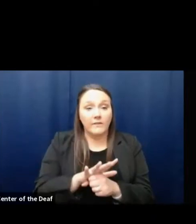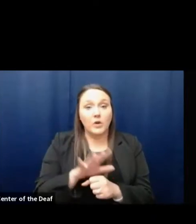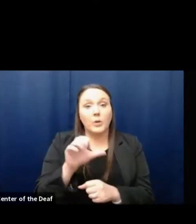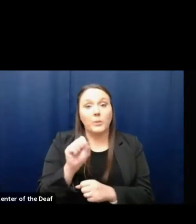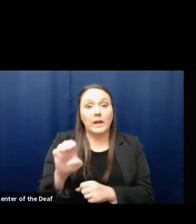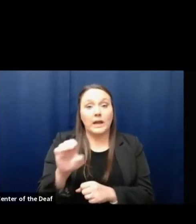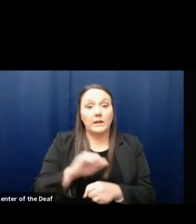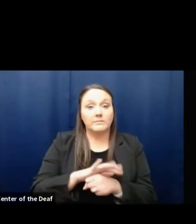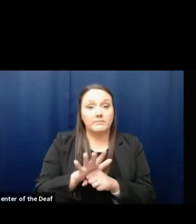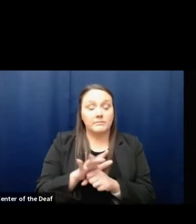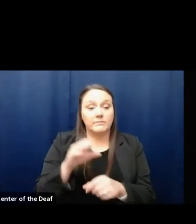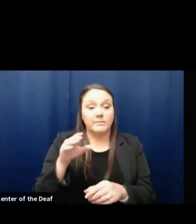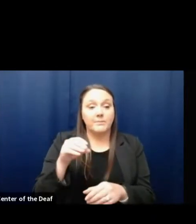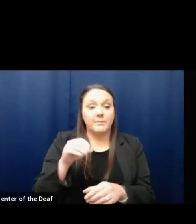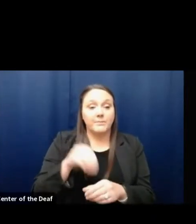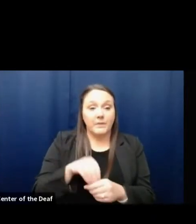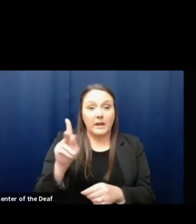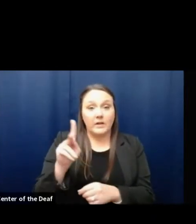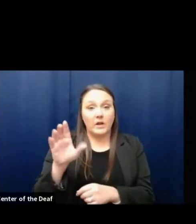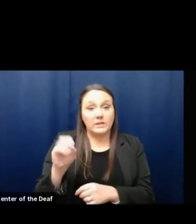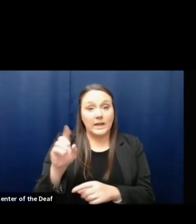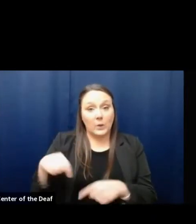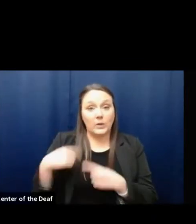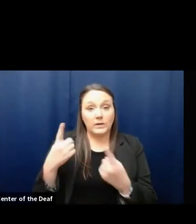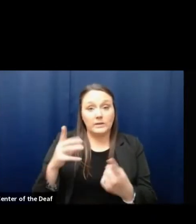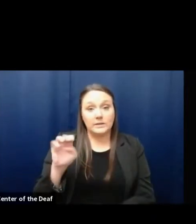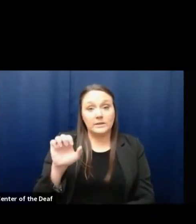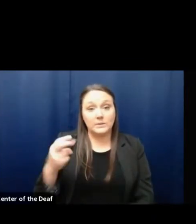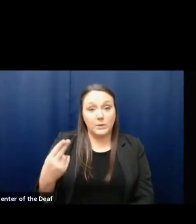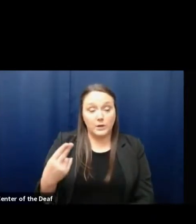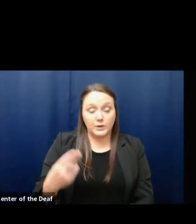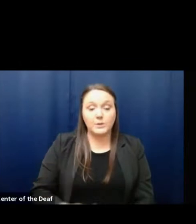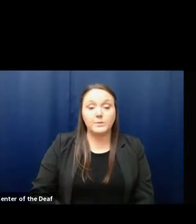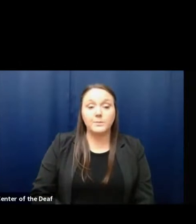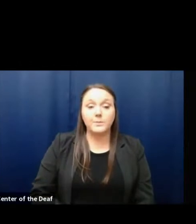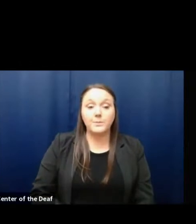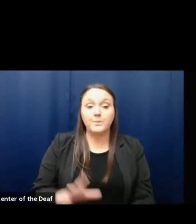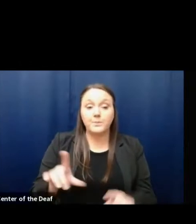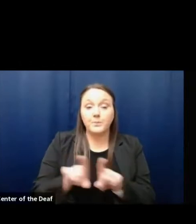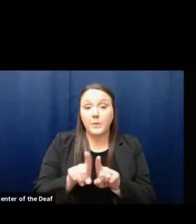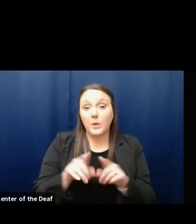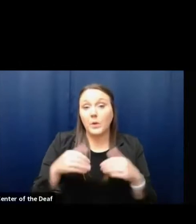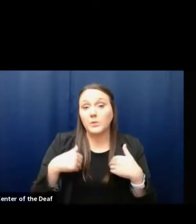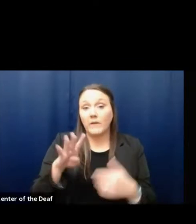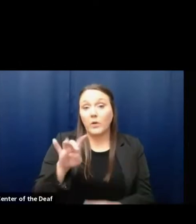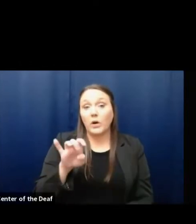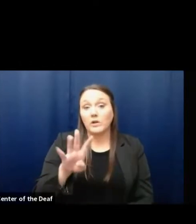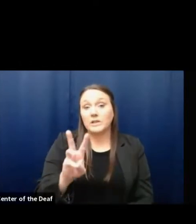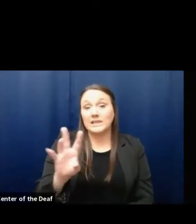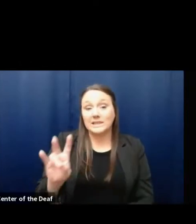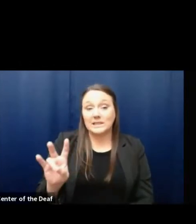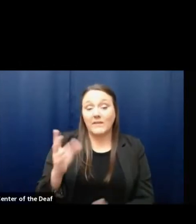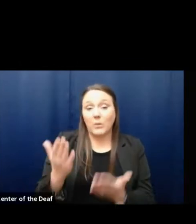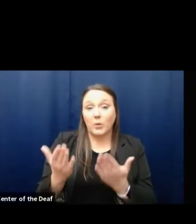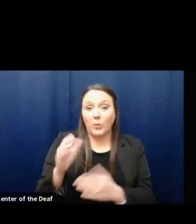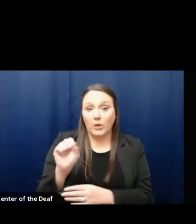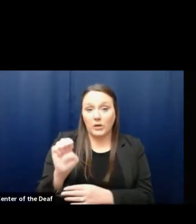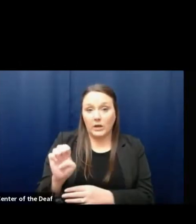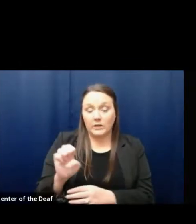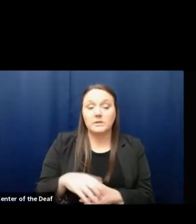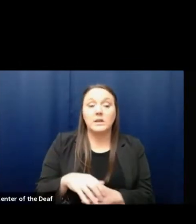of COVID-19 in Knox County since March. Additionally, we have 467 probable cases.